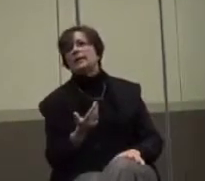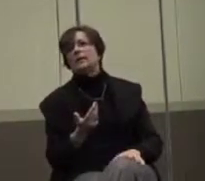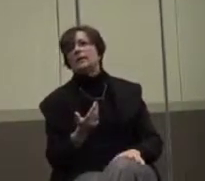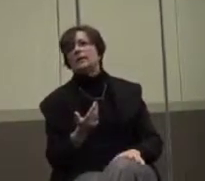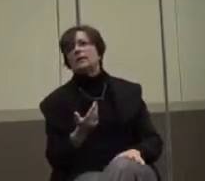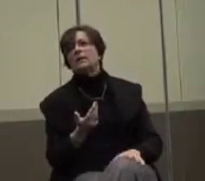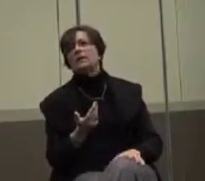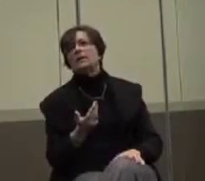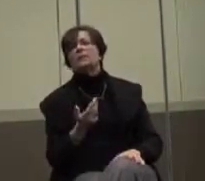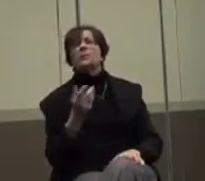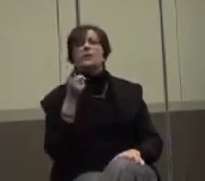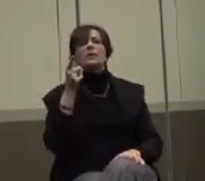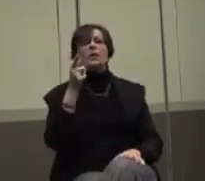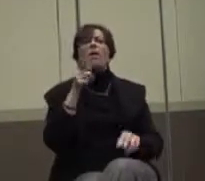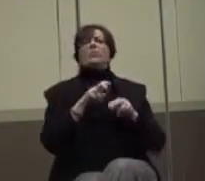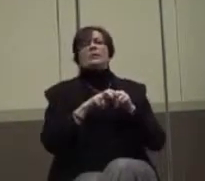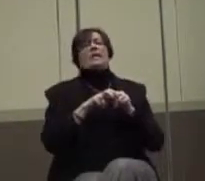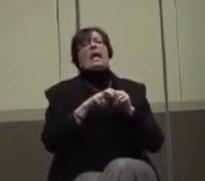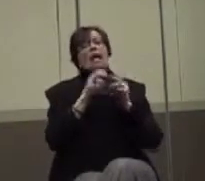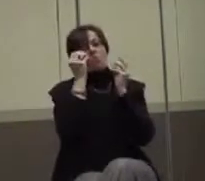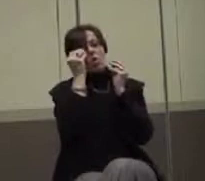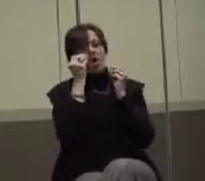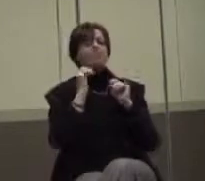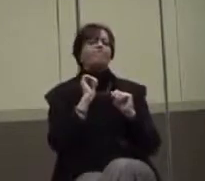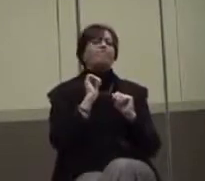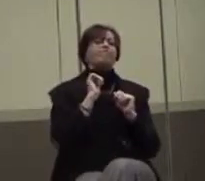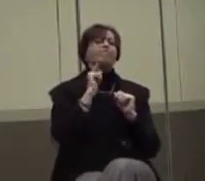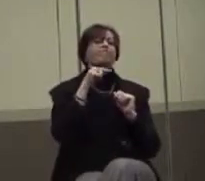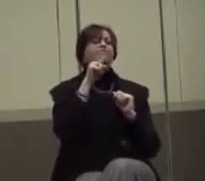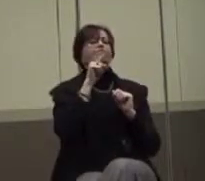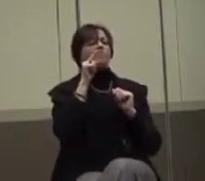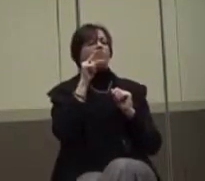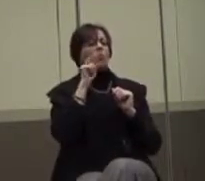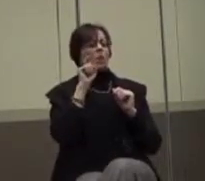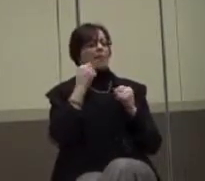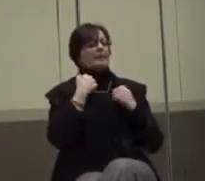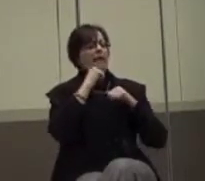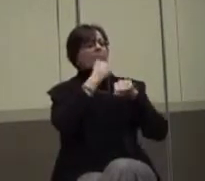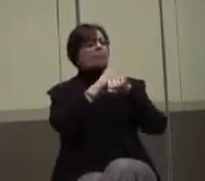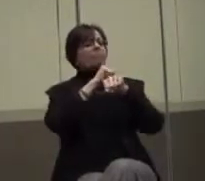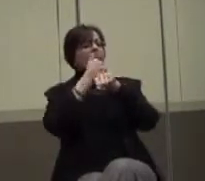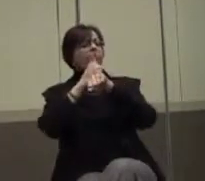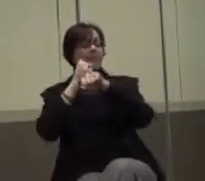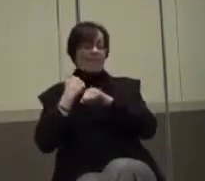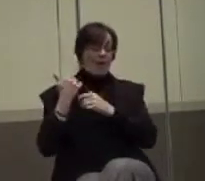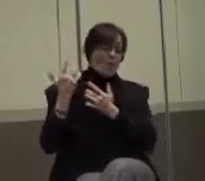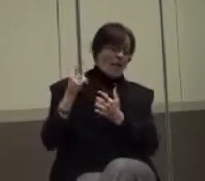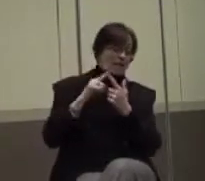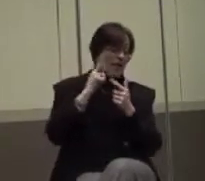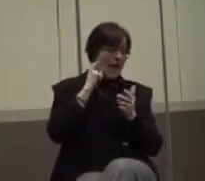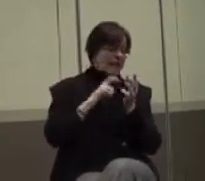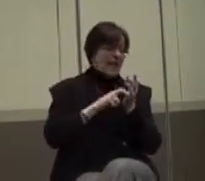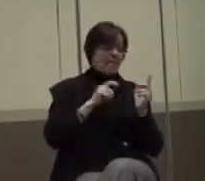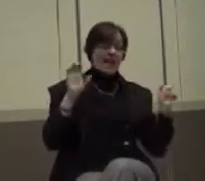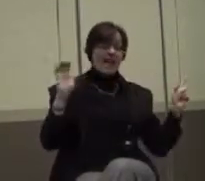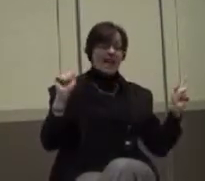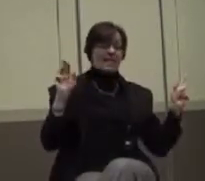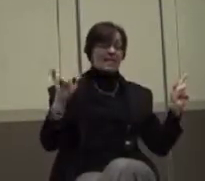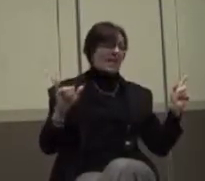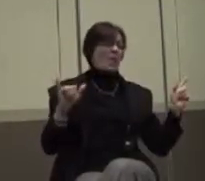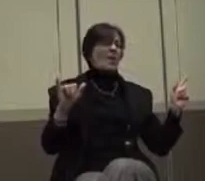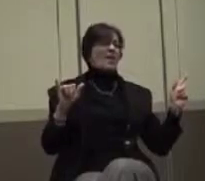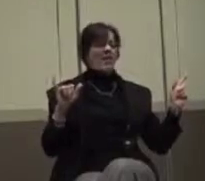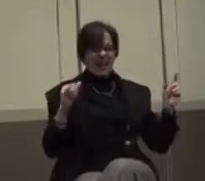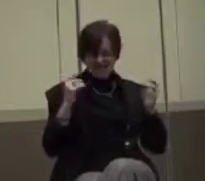Have you sat back and thought, here are some structures we have to have in place? Because if I wait until I've identified Carrie, then I'm going, okay, God, we got to think of